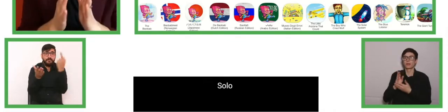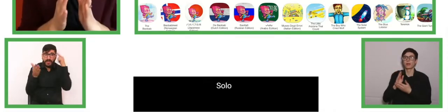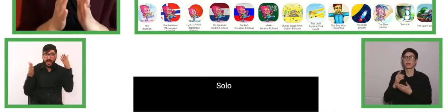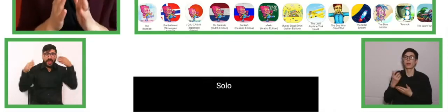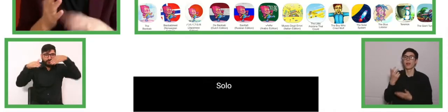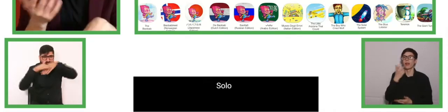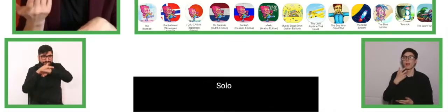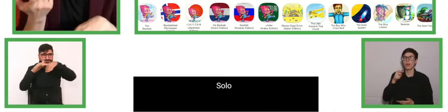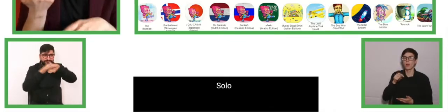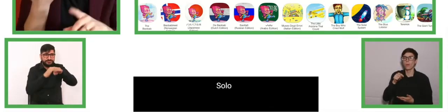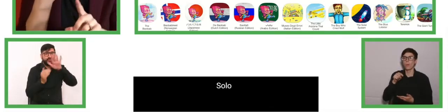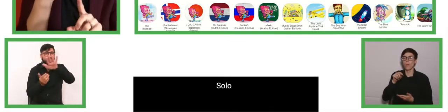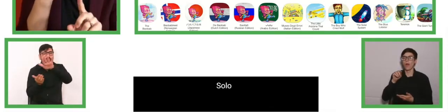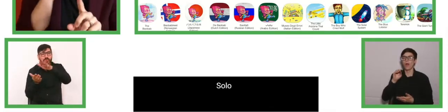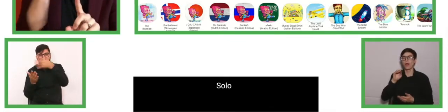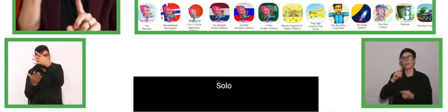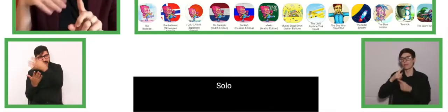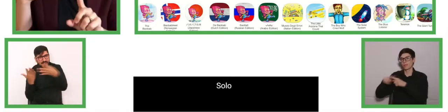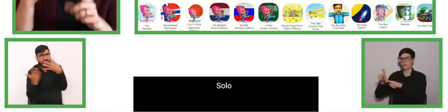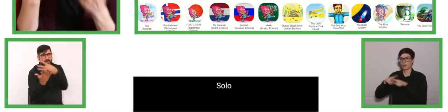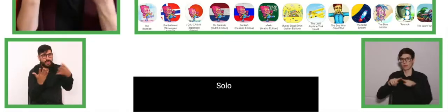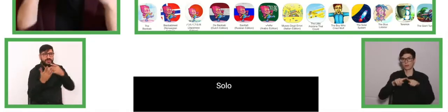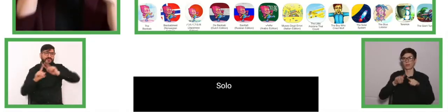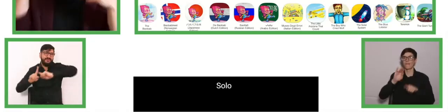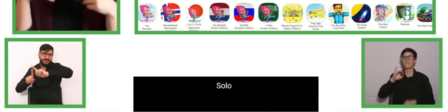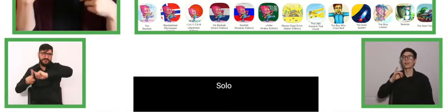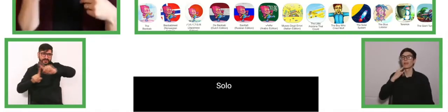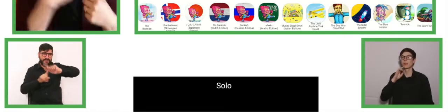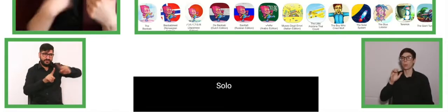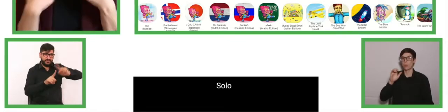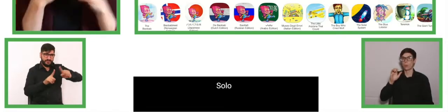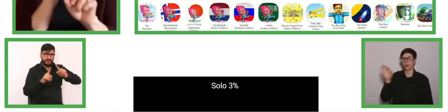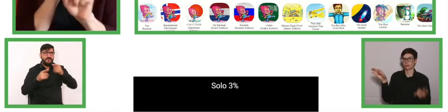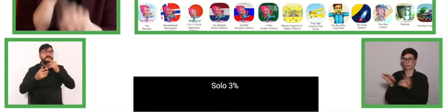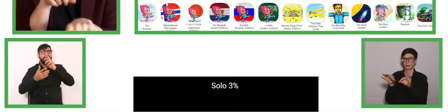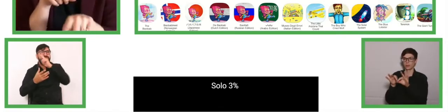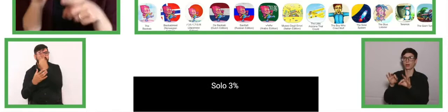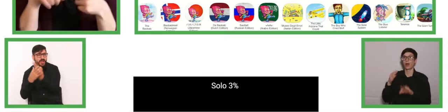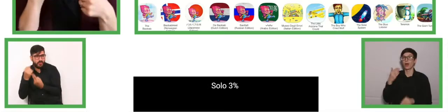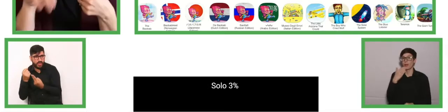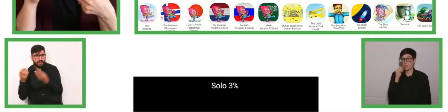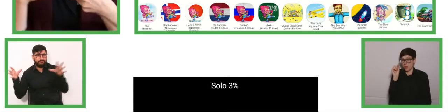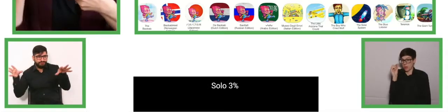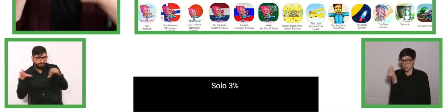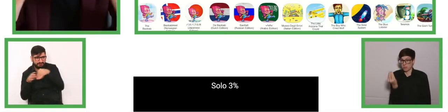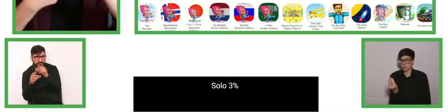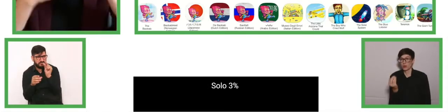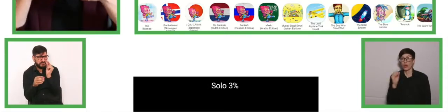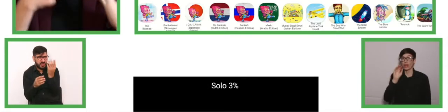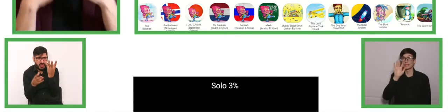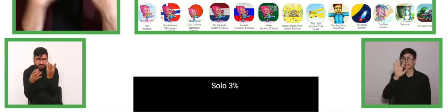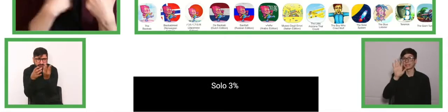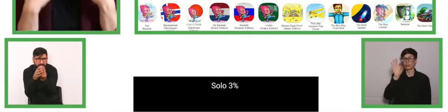the written language of their country. That is an incredibly small percent.